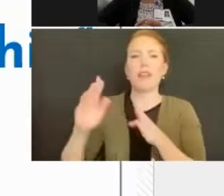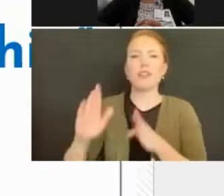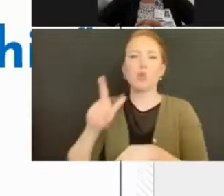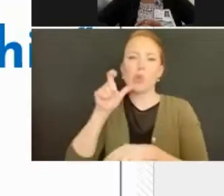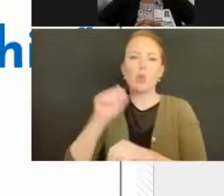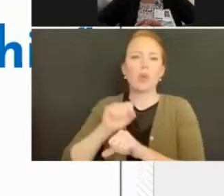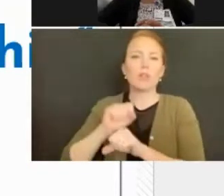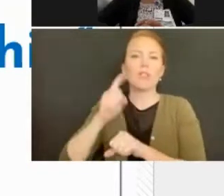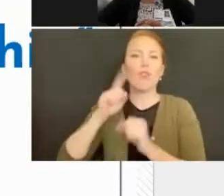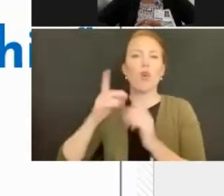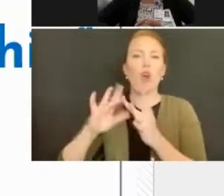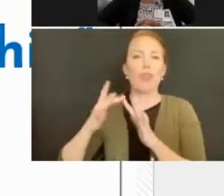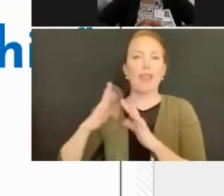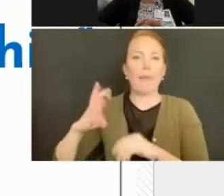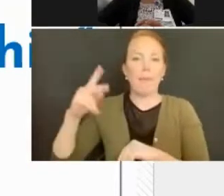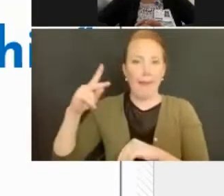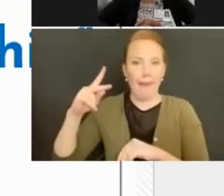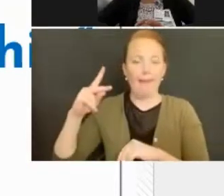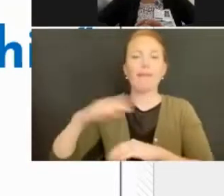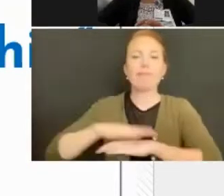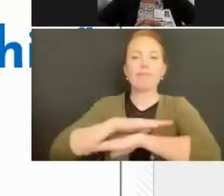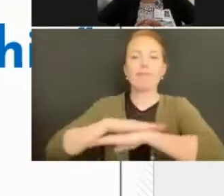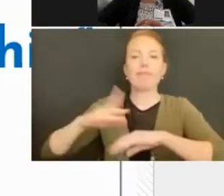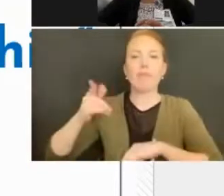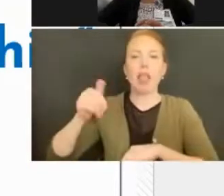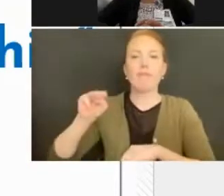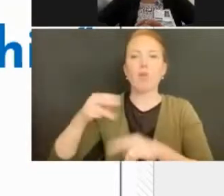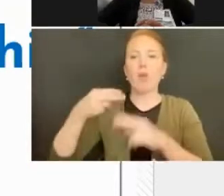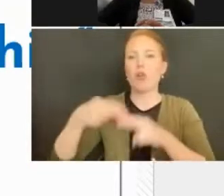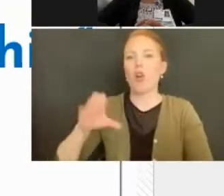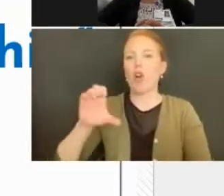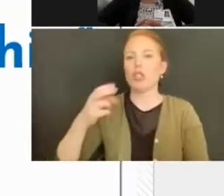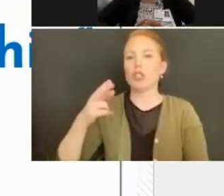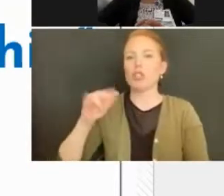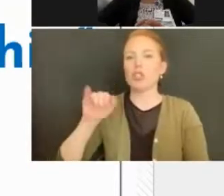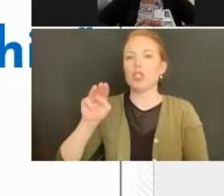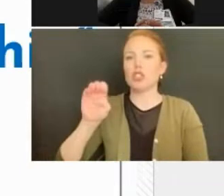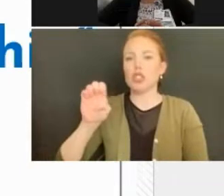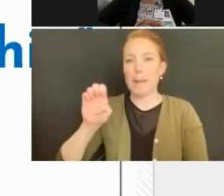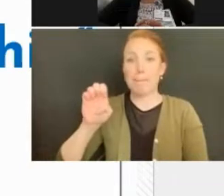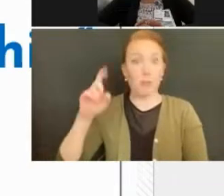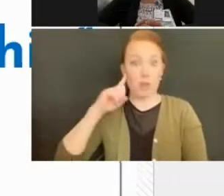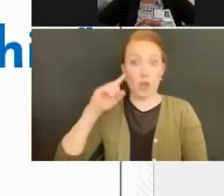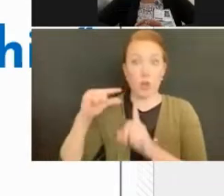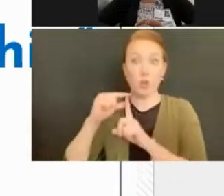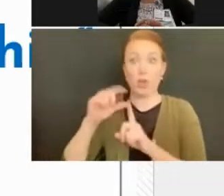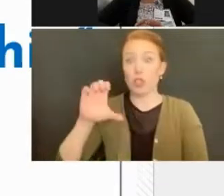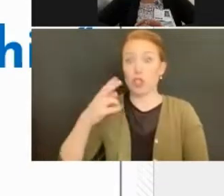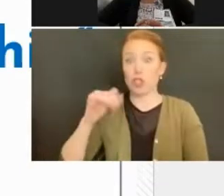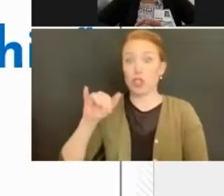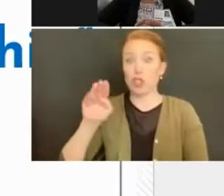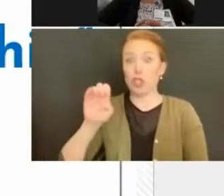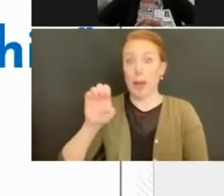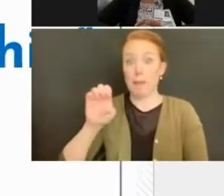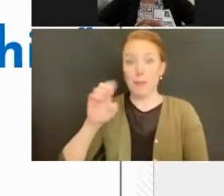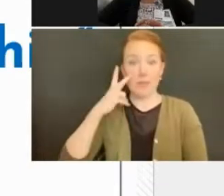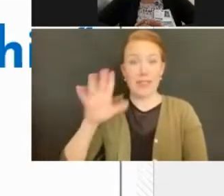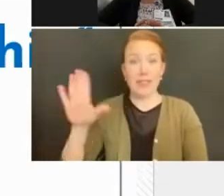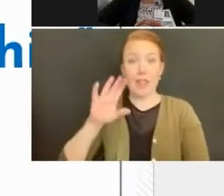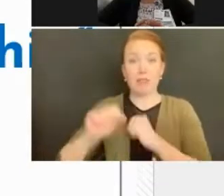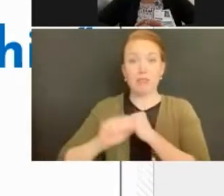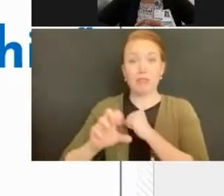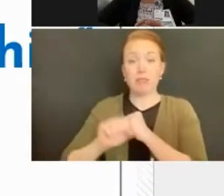online banking platform called Chime. Has anybody heard of Chime before? Seen their ads?